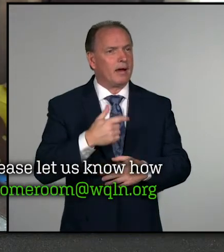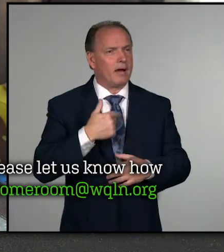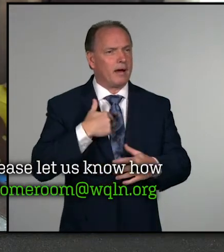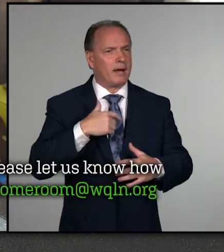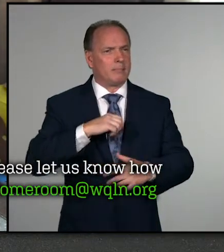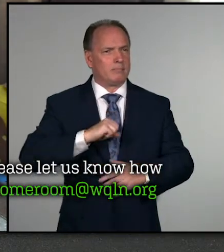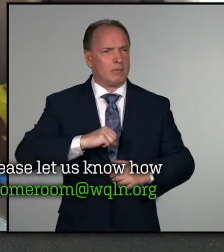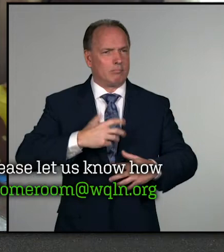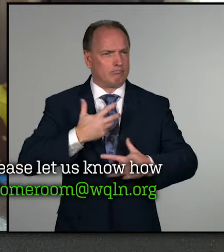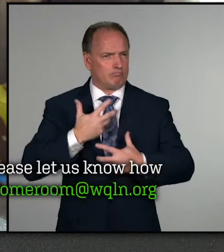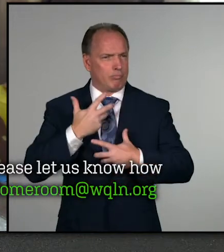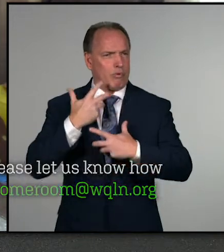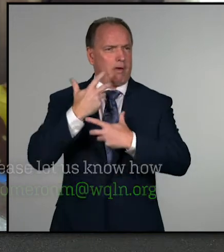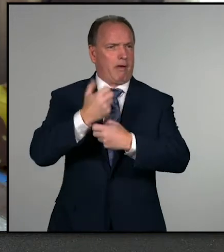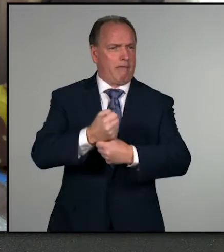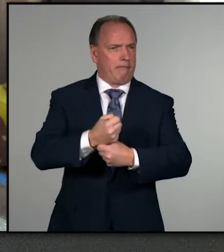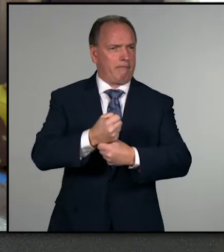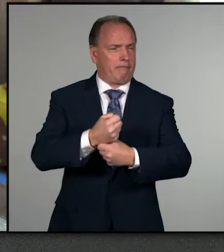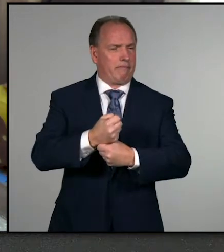I'm brave.